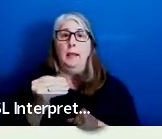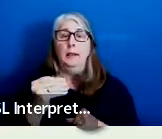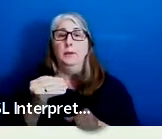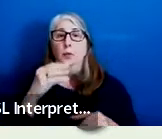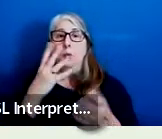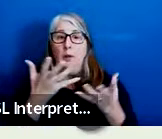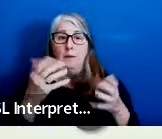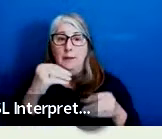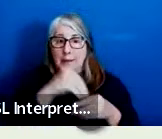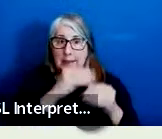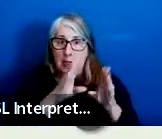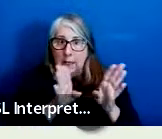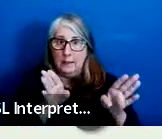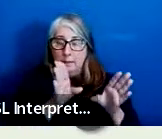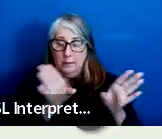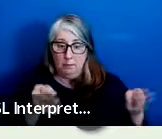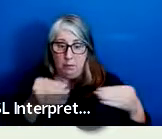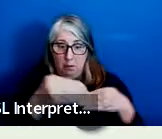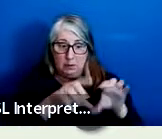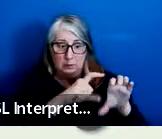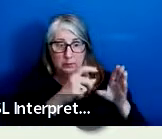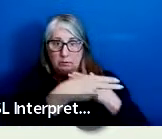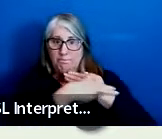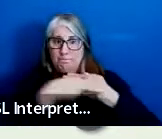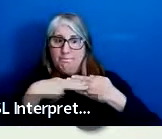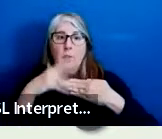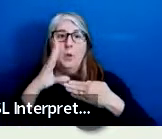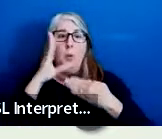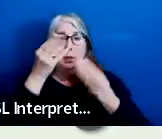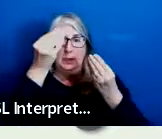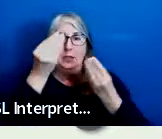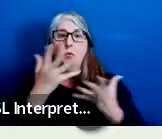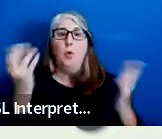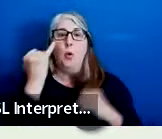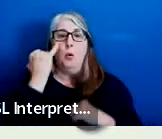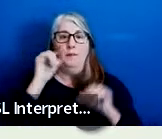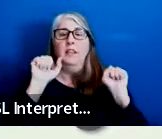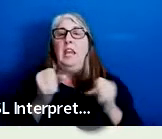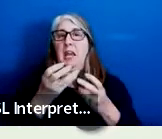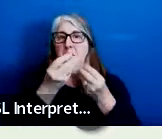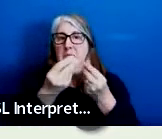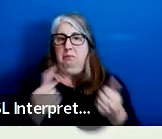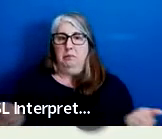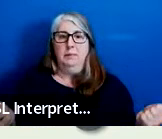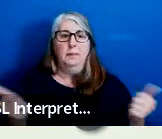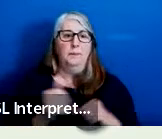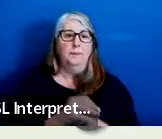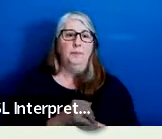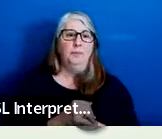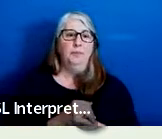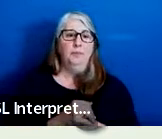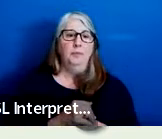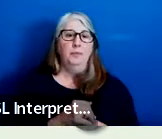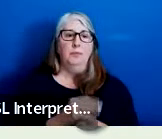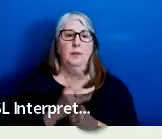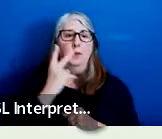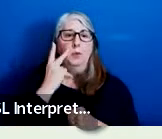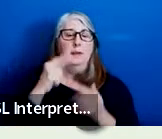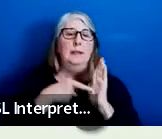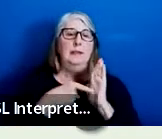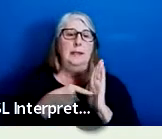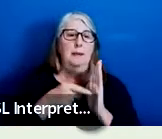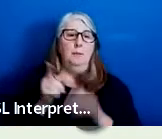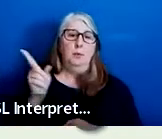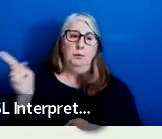home compostable or commercially, industrially compostable, and both or all are accepted. Bags